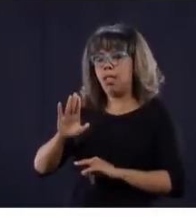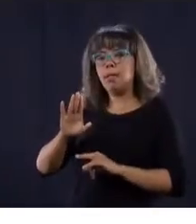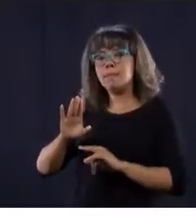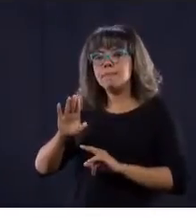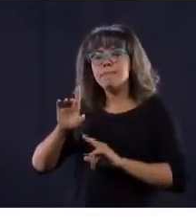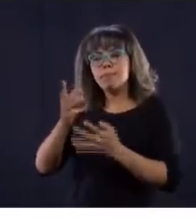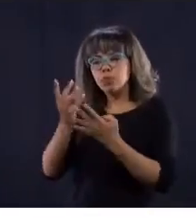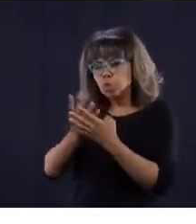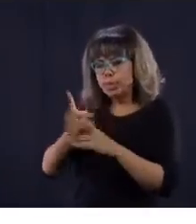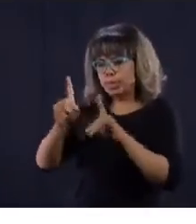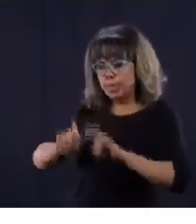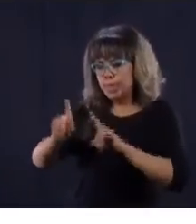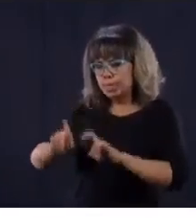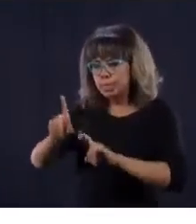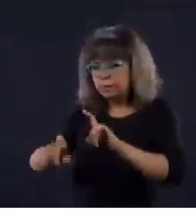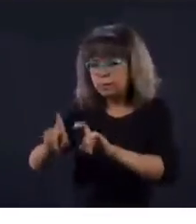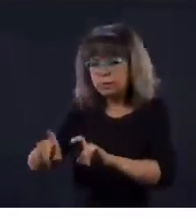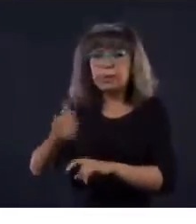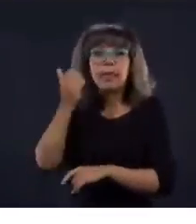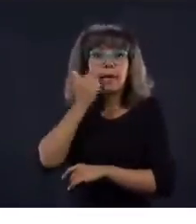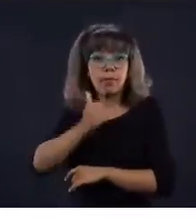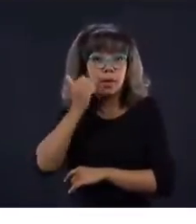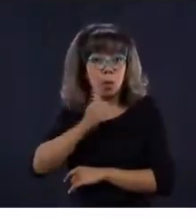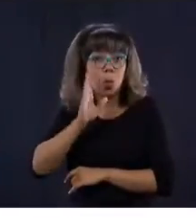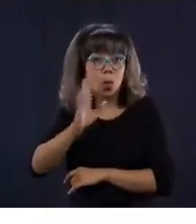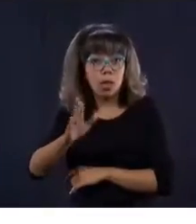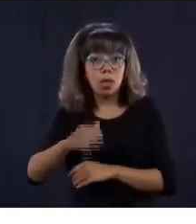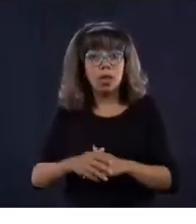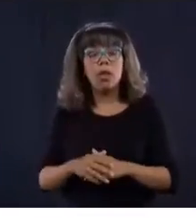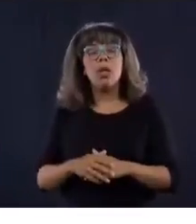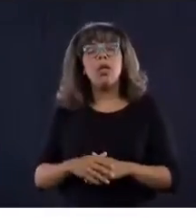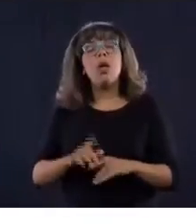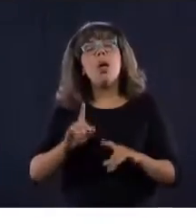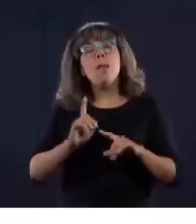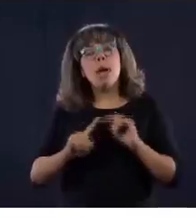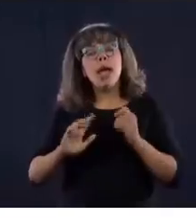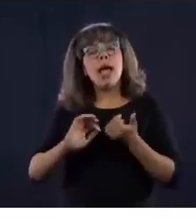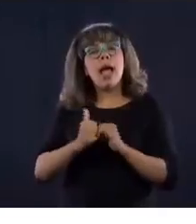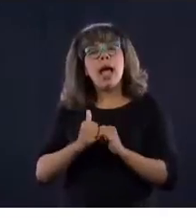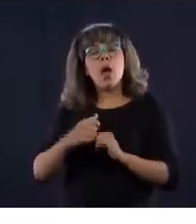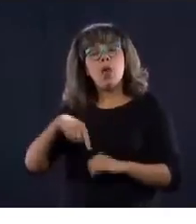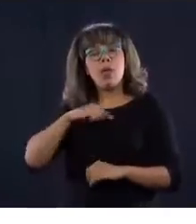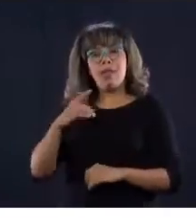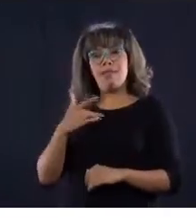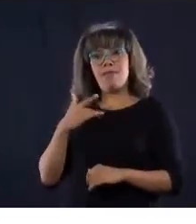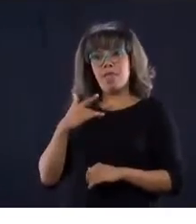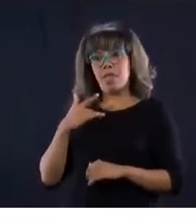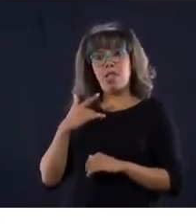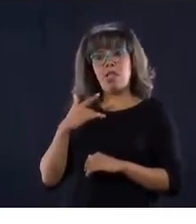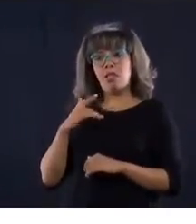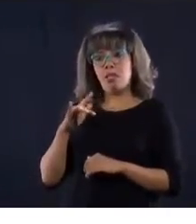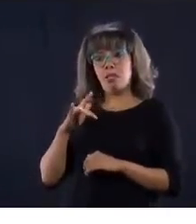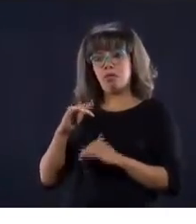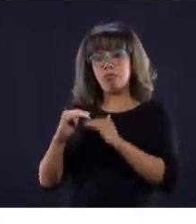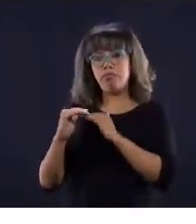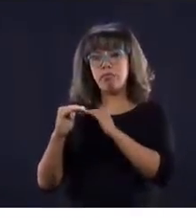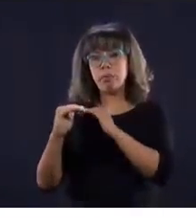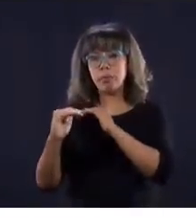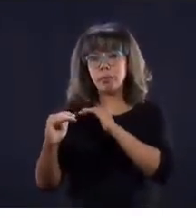they coming from CHSLDs or they are coming from the community? And there is the specific, I would say, situation in Montreal North